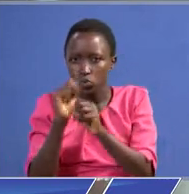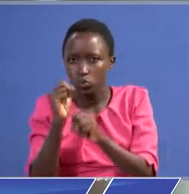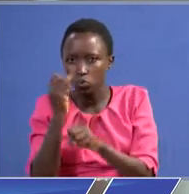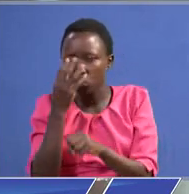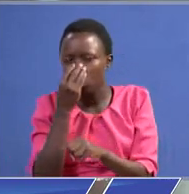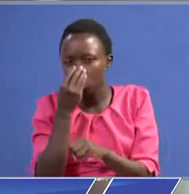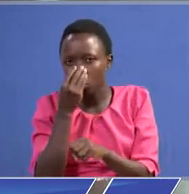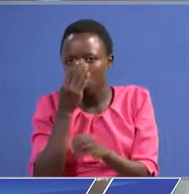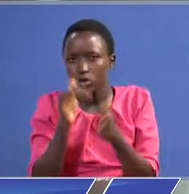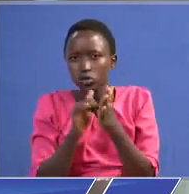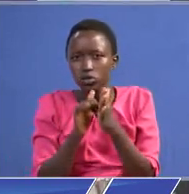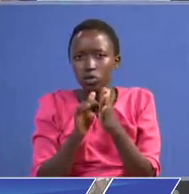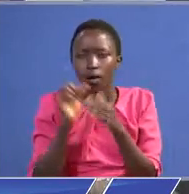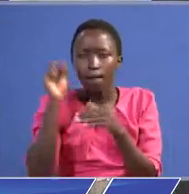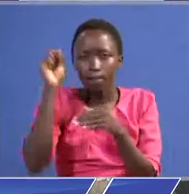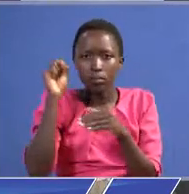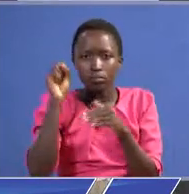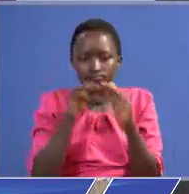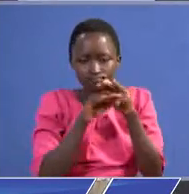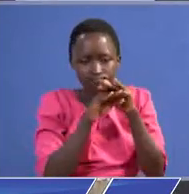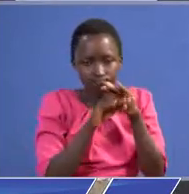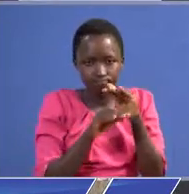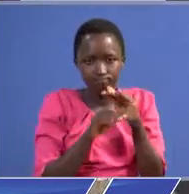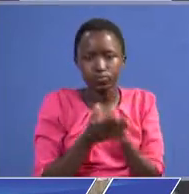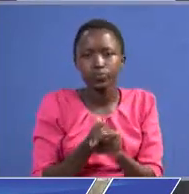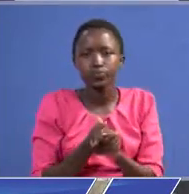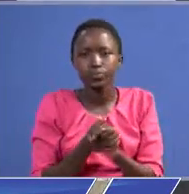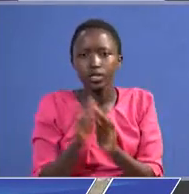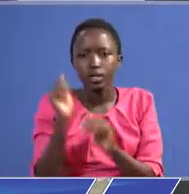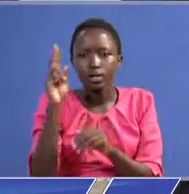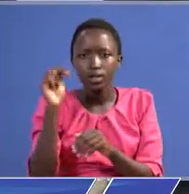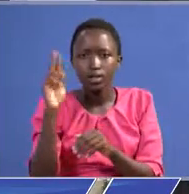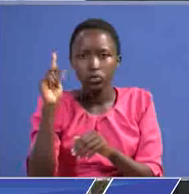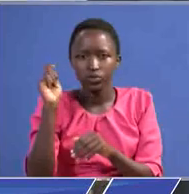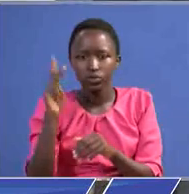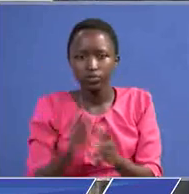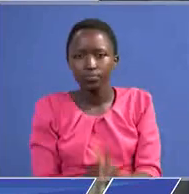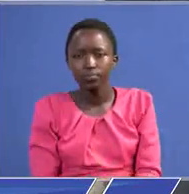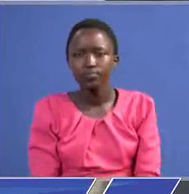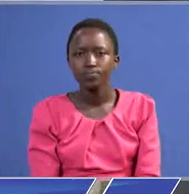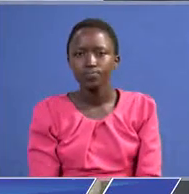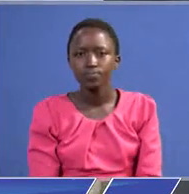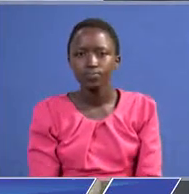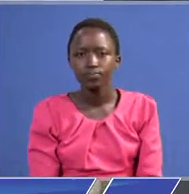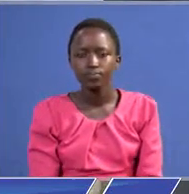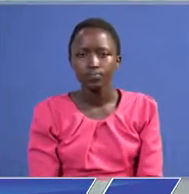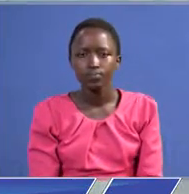Harambee House to calm political temperatures. Anne Meshere, KUTV.